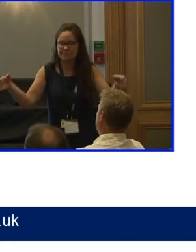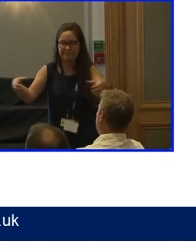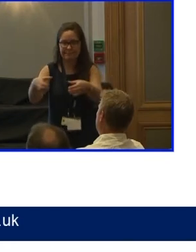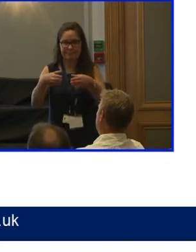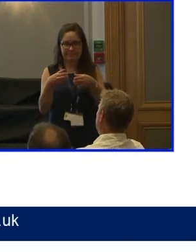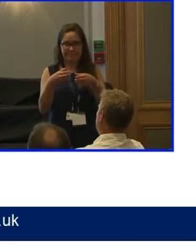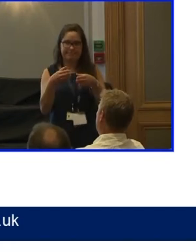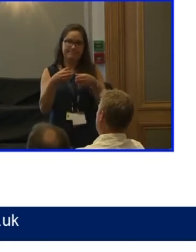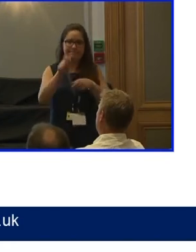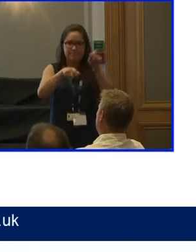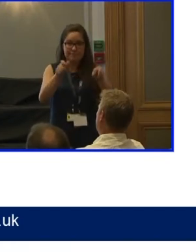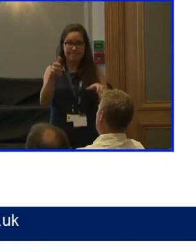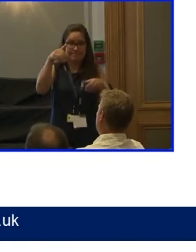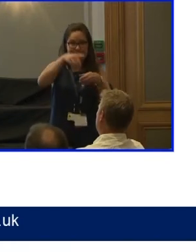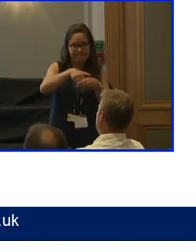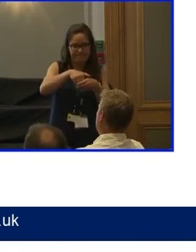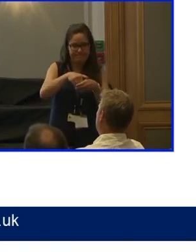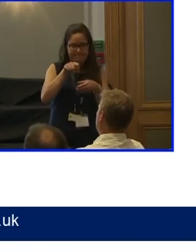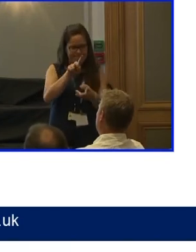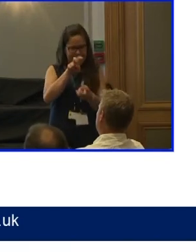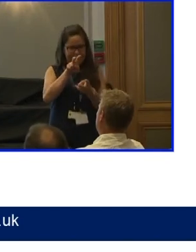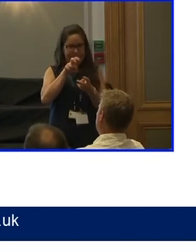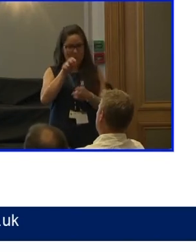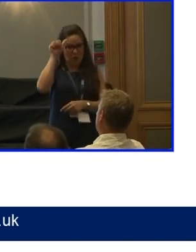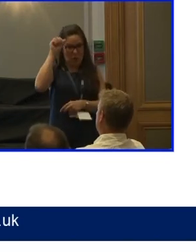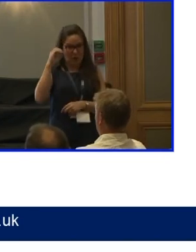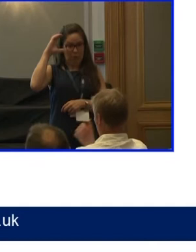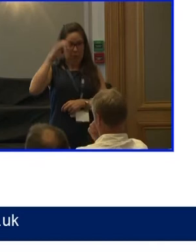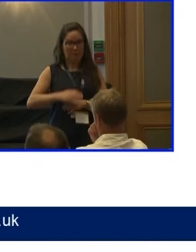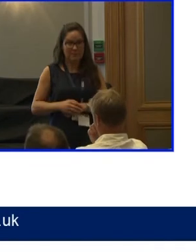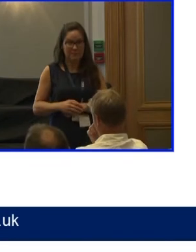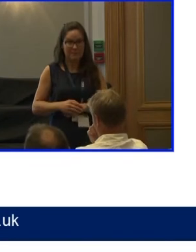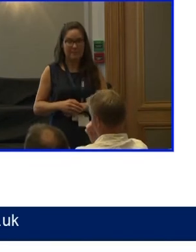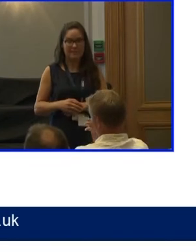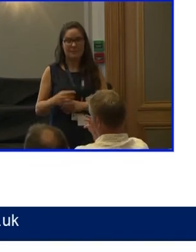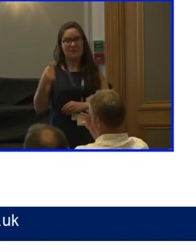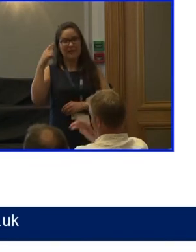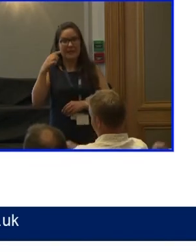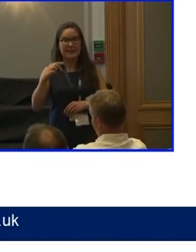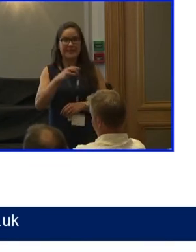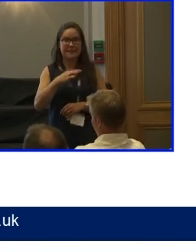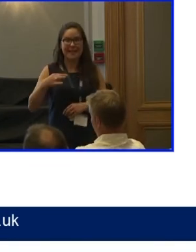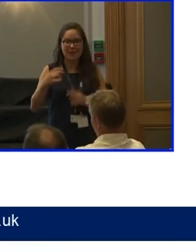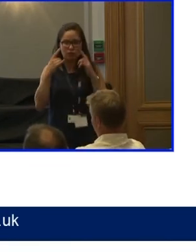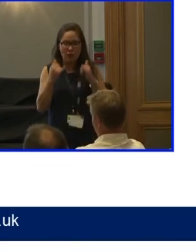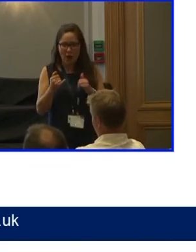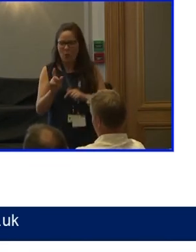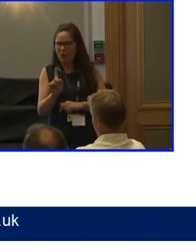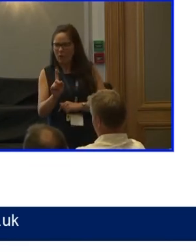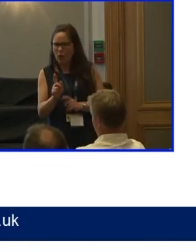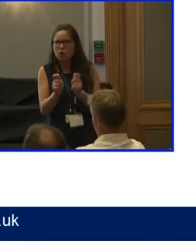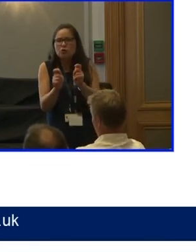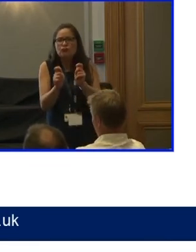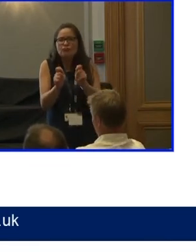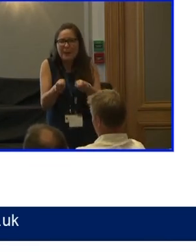add to medical knowledge. Now, when you think of clinical trials, many people may think straight ahead at treatment trials, but actually there are a number of different